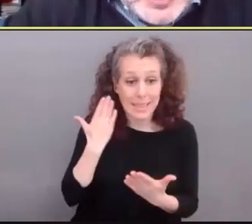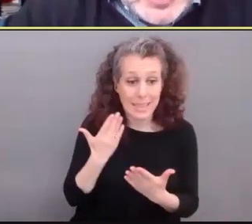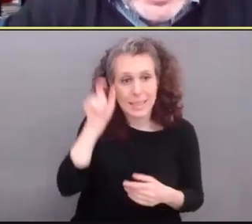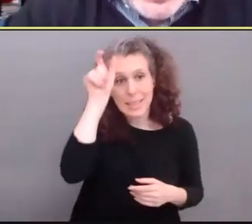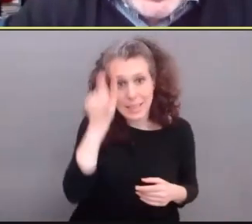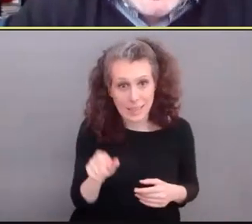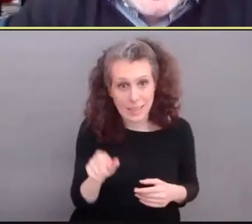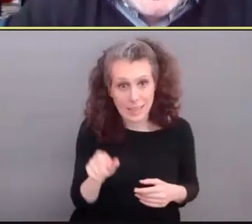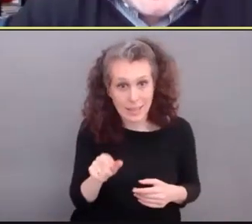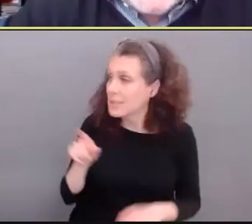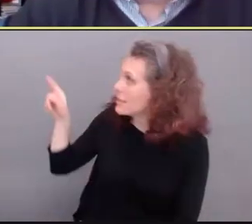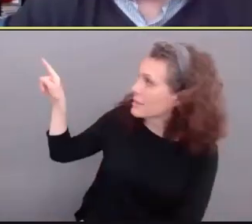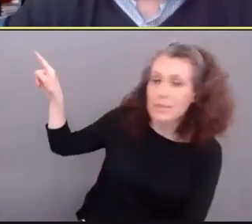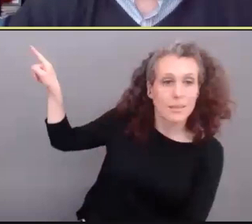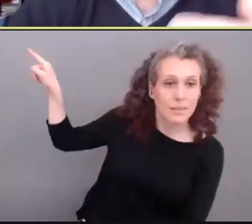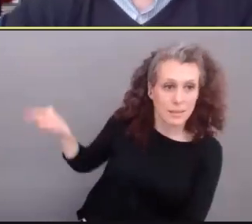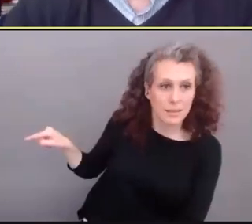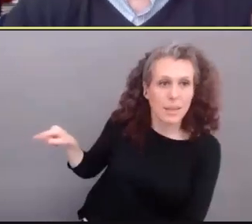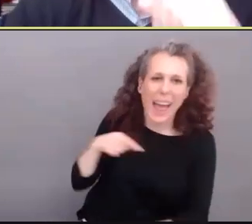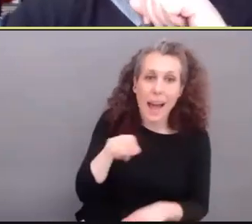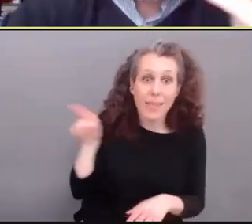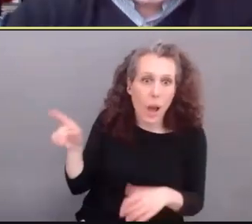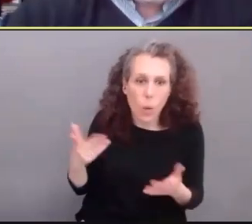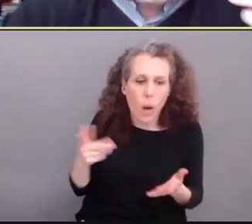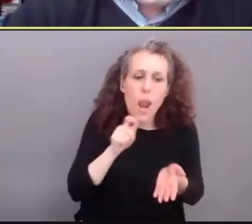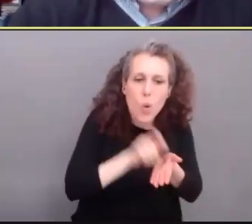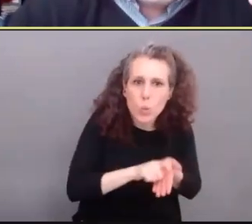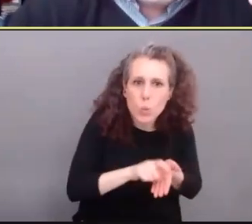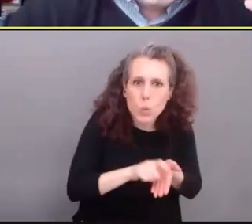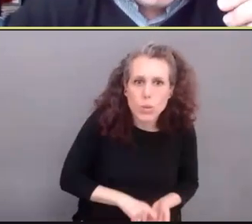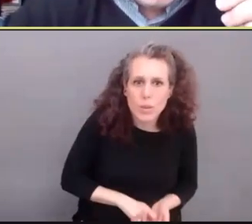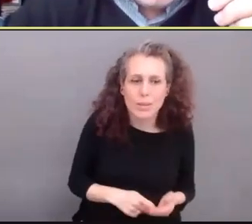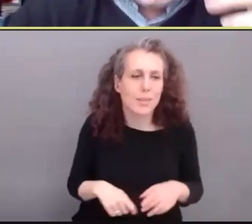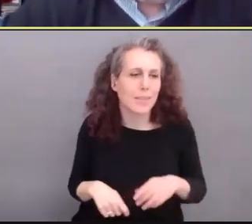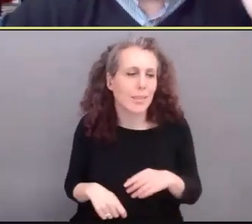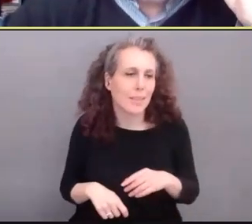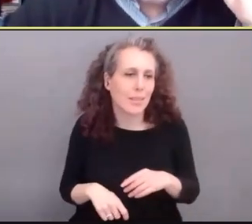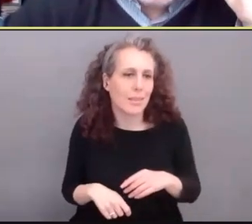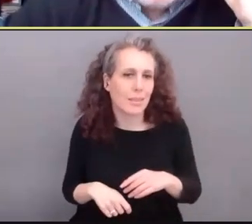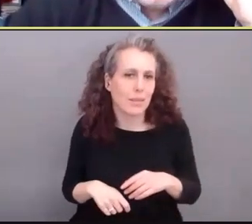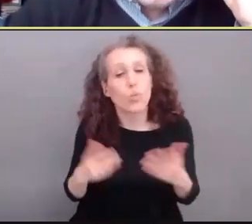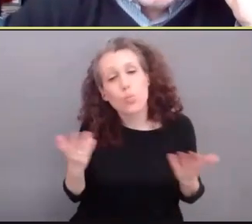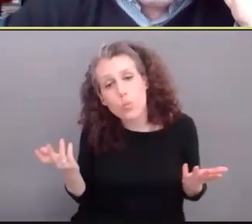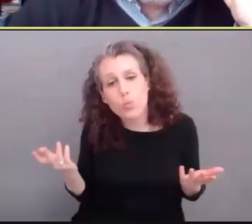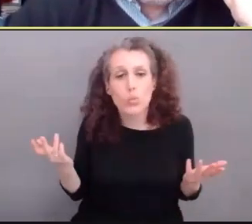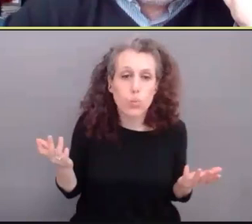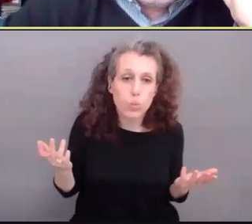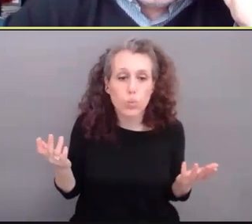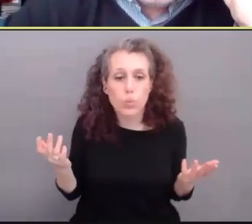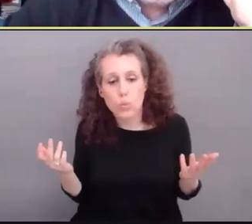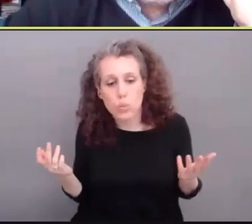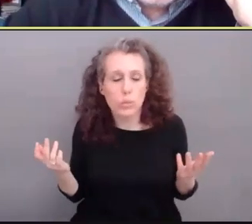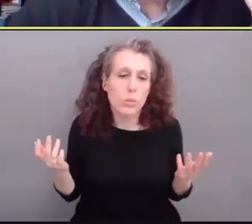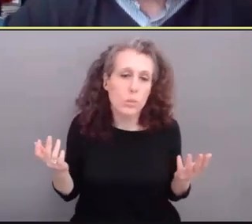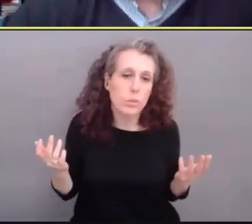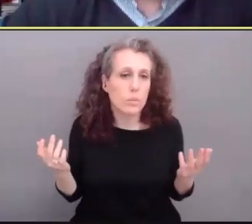evidence, our notes. In this case, I invent. Well, maybe there is